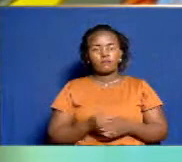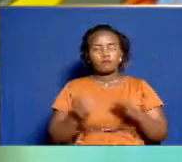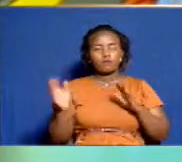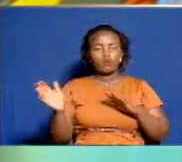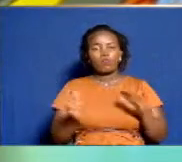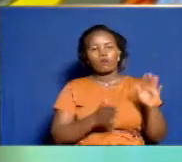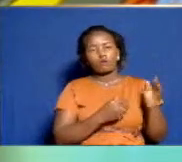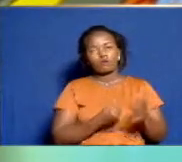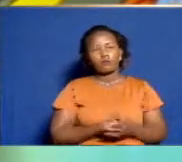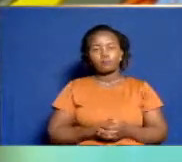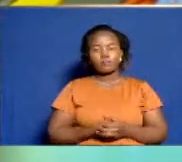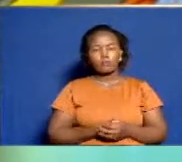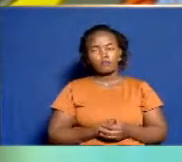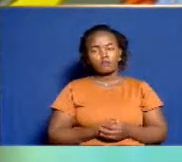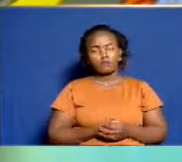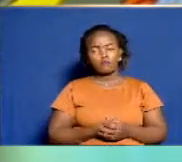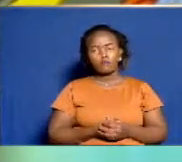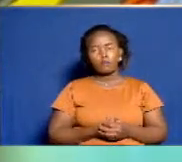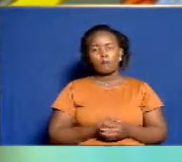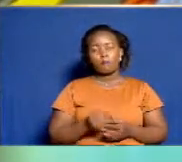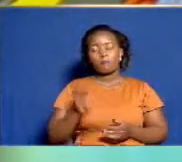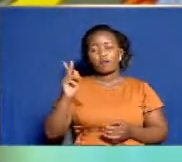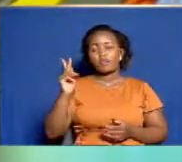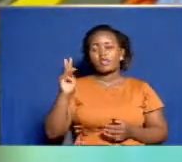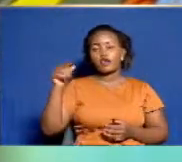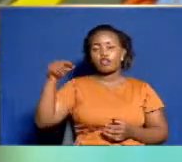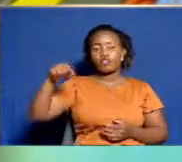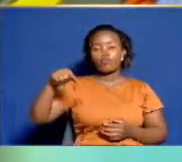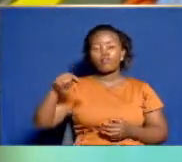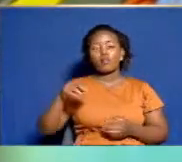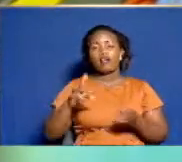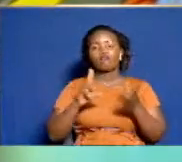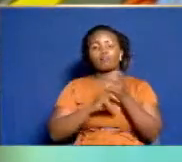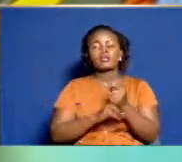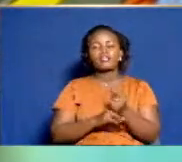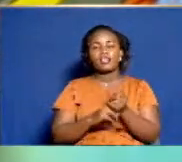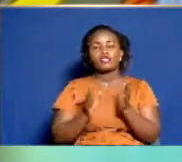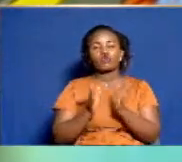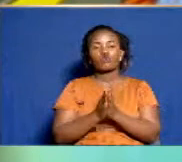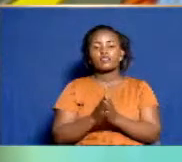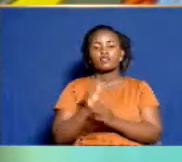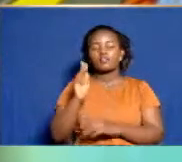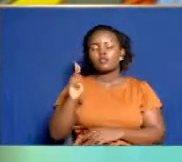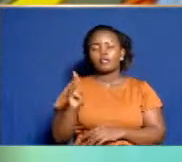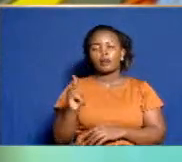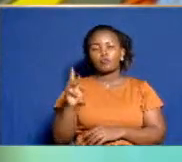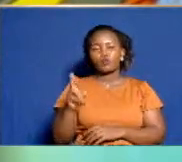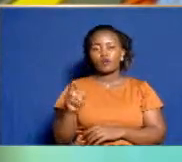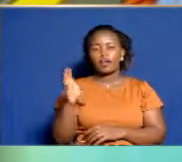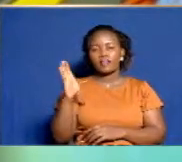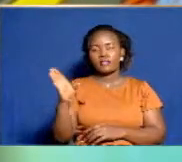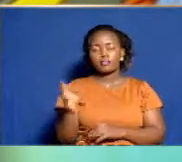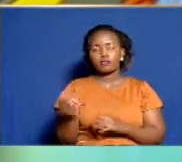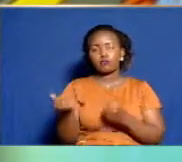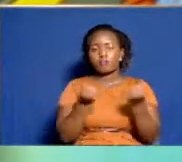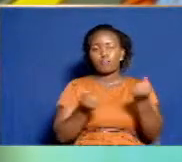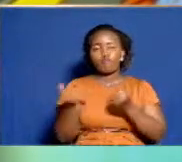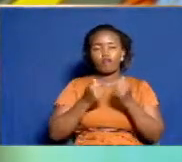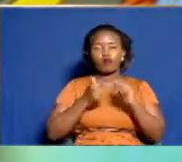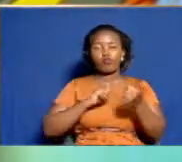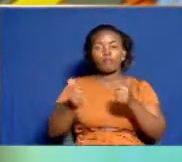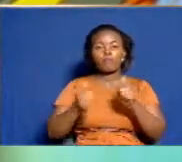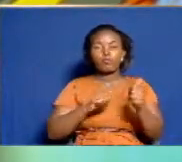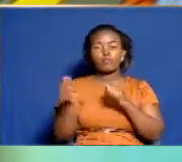Elsewhere, Kenya Airways has partnered with the FIA and WRC Safari Rally Kenya to unveil their selection for